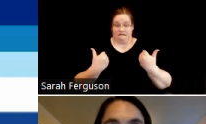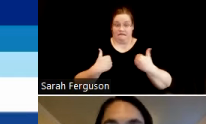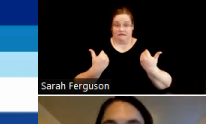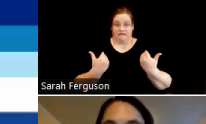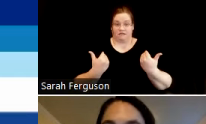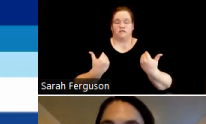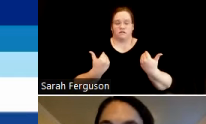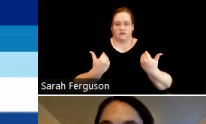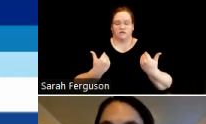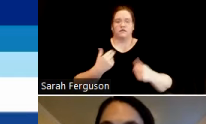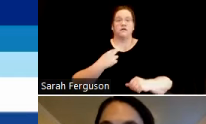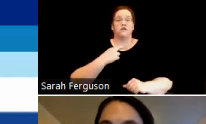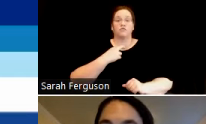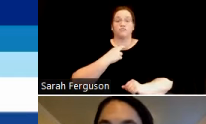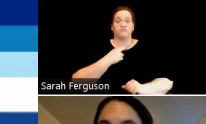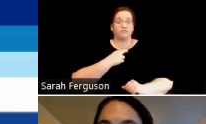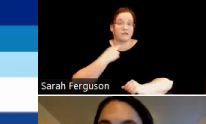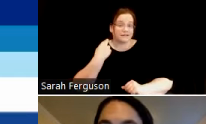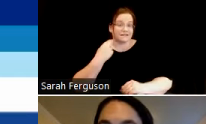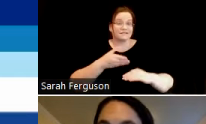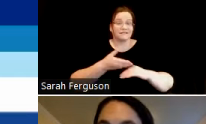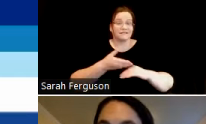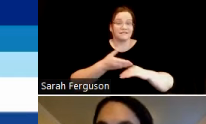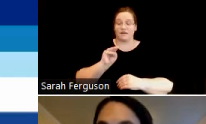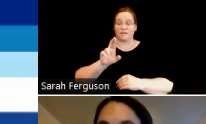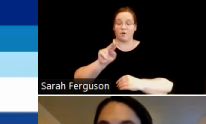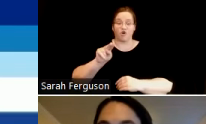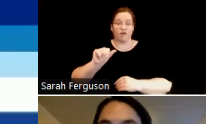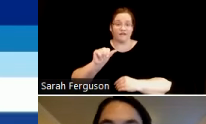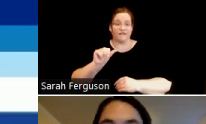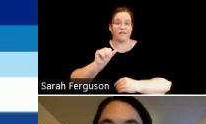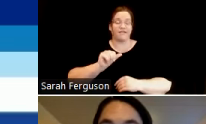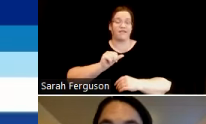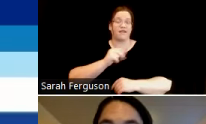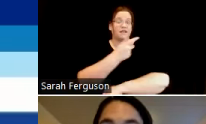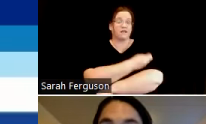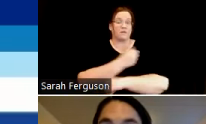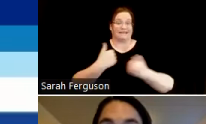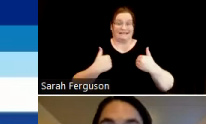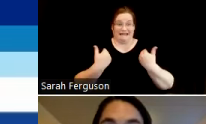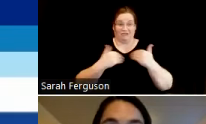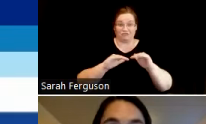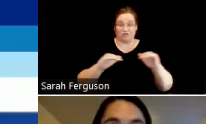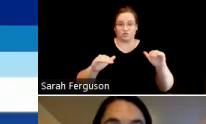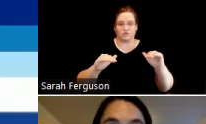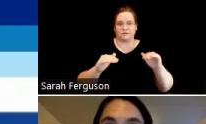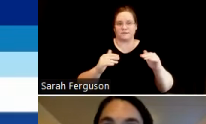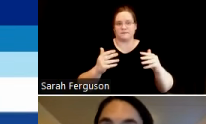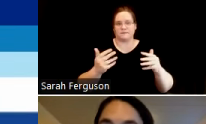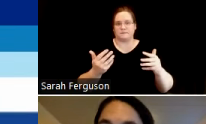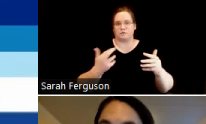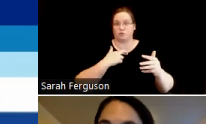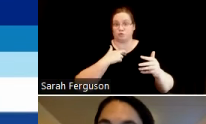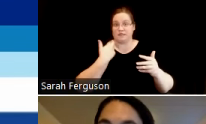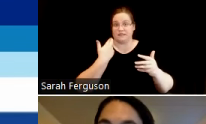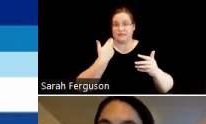so the risk of myocarditis after mRNA COVID-19 vaccination in young children is unknown. No